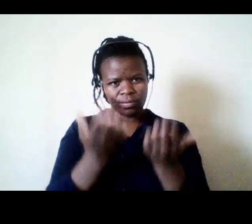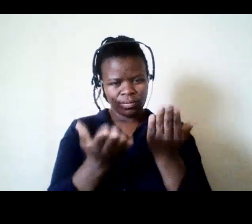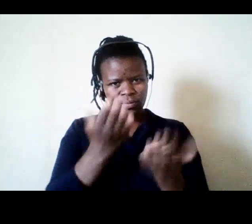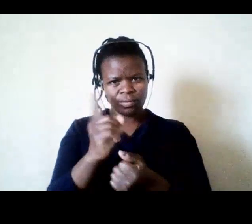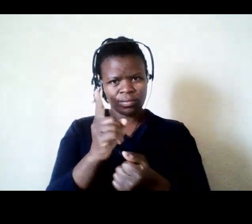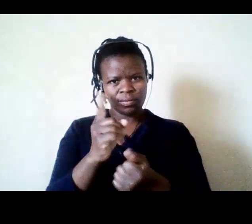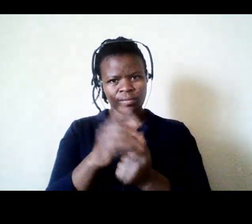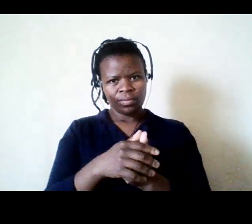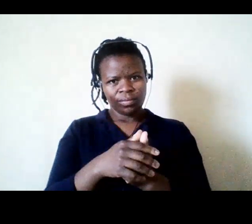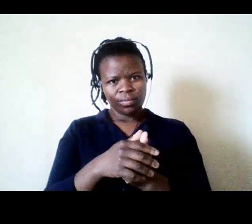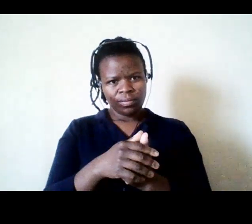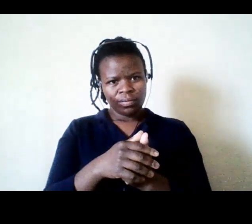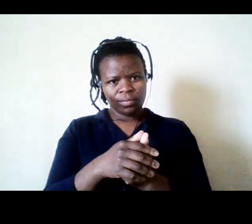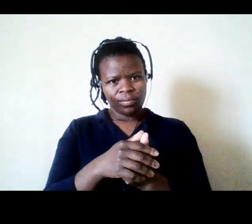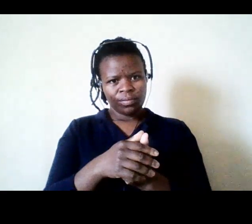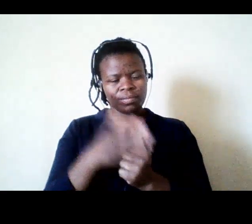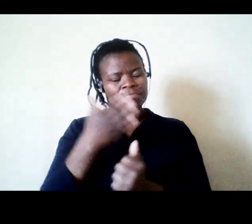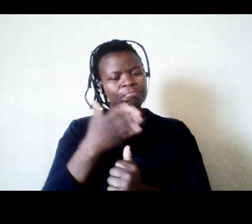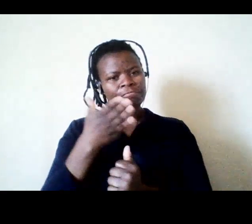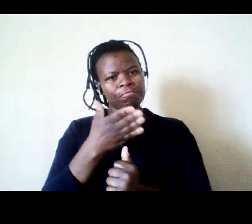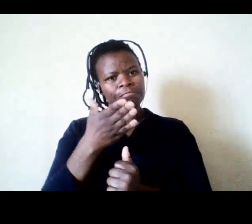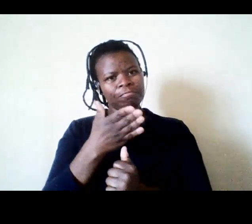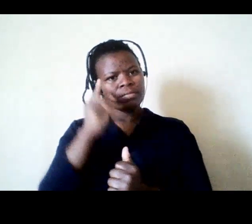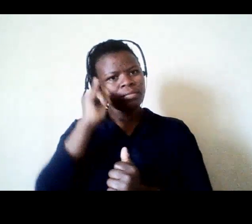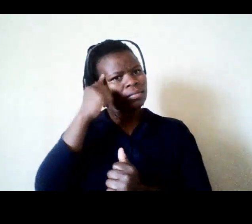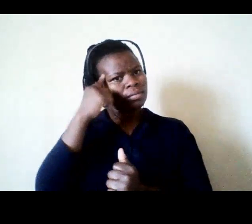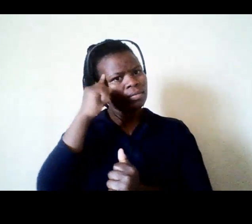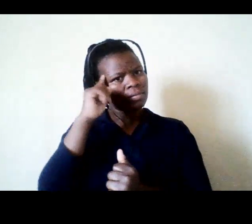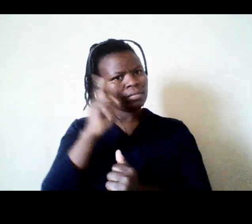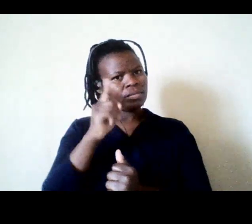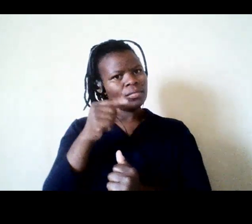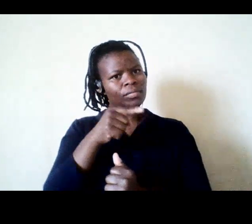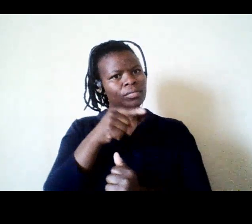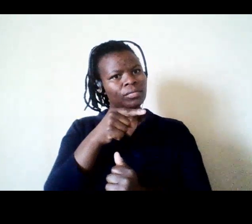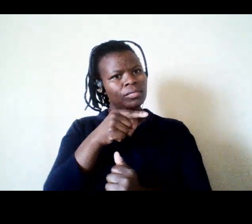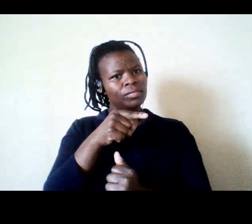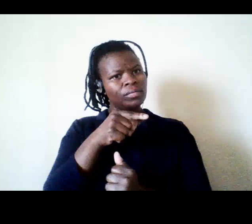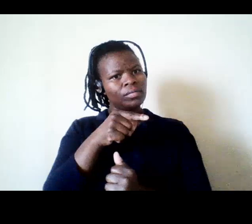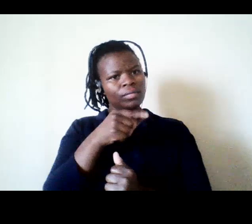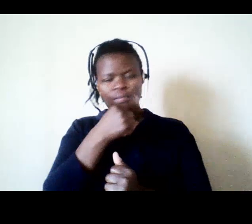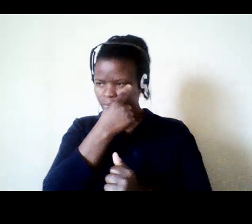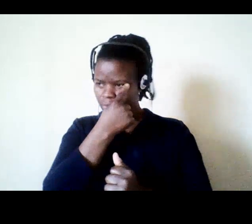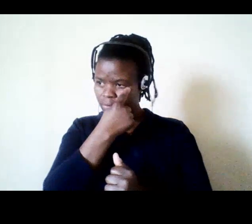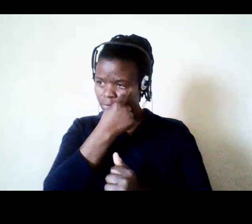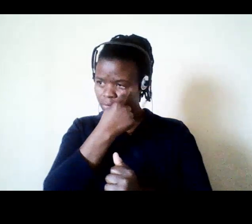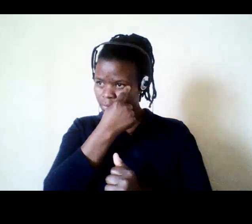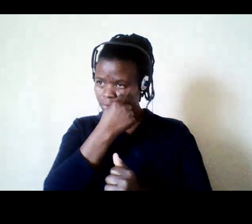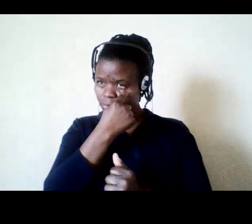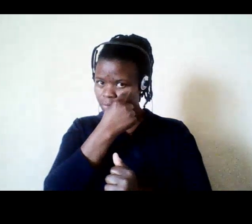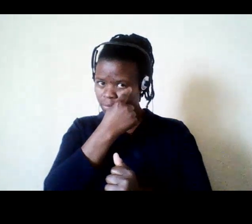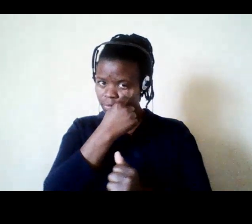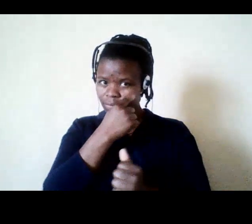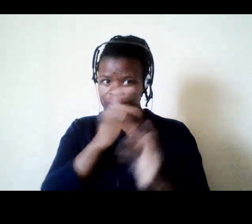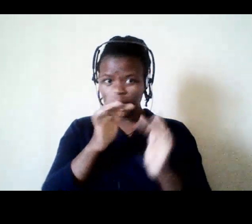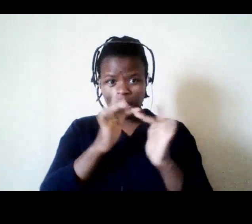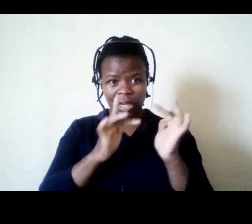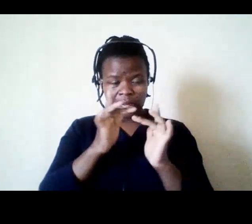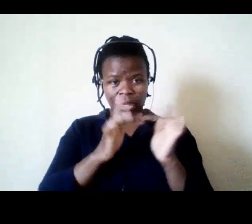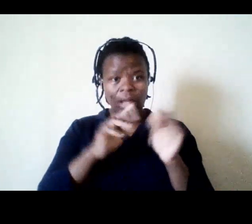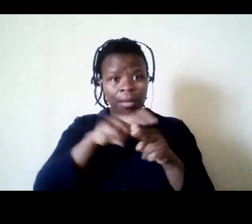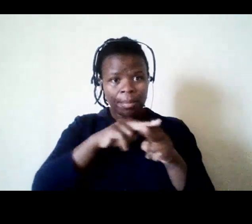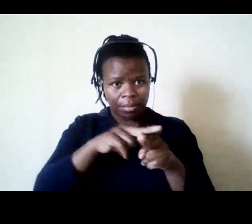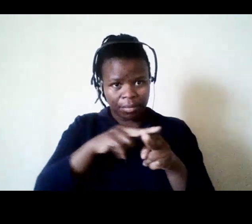I think their values didn't impose, but it's what they used it as. I won't say as their theoretical framework because